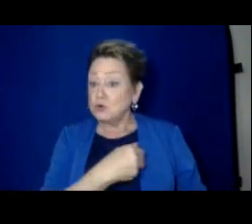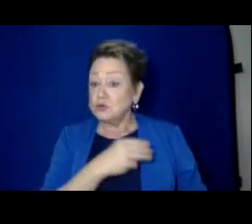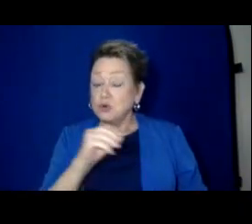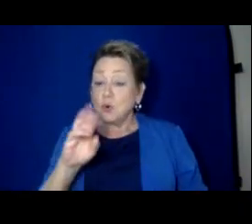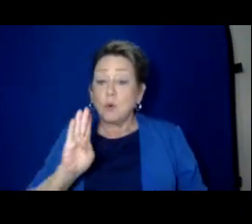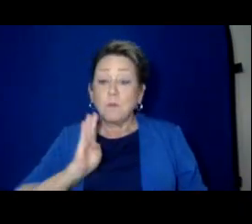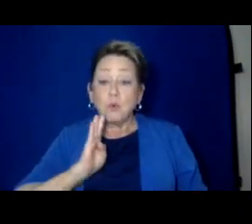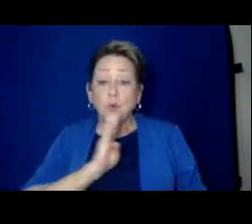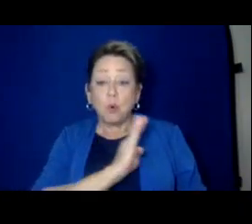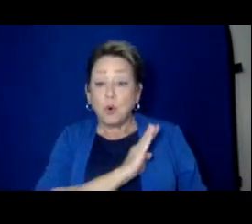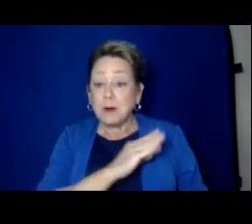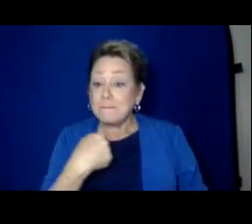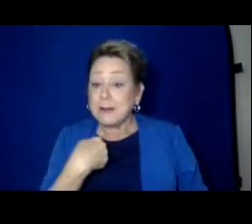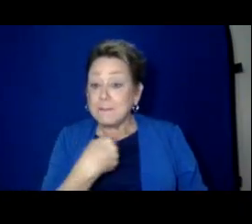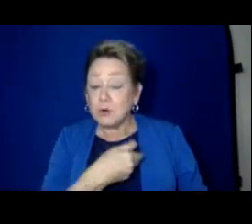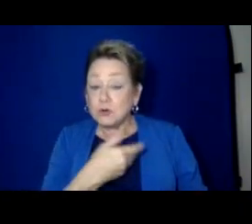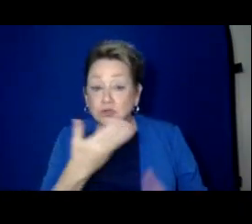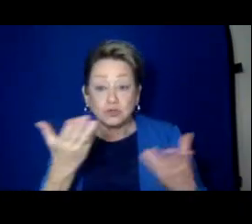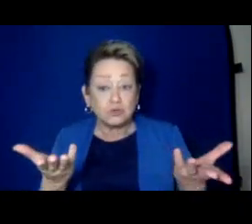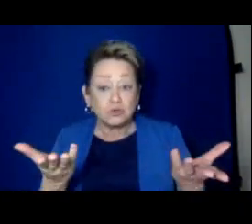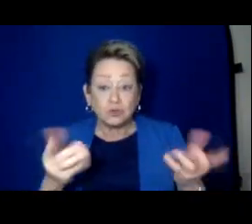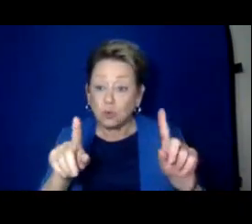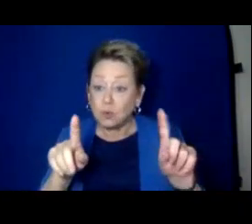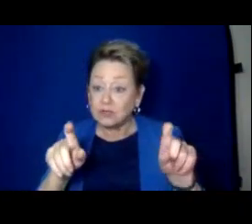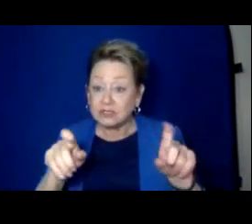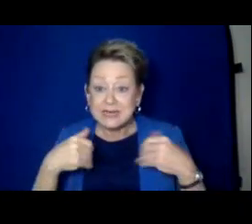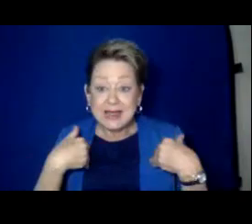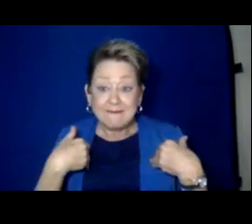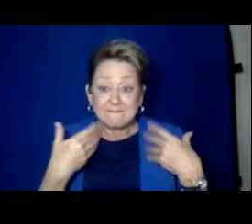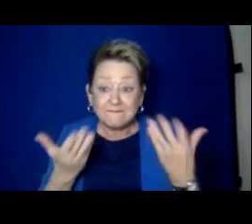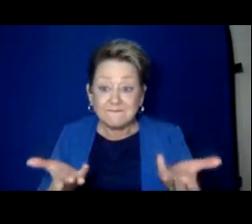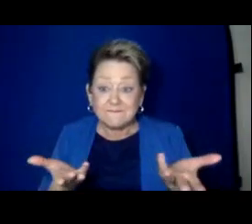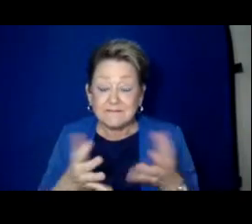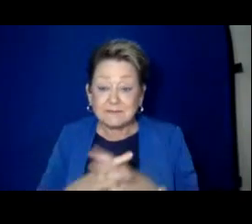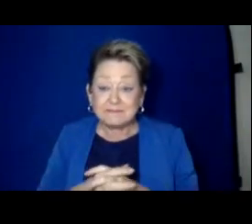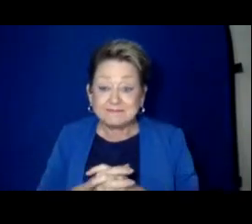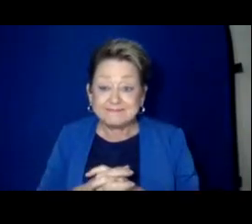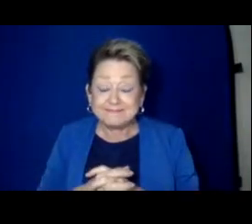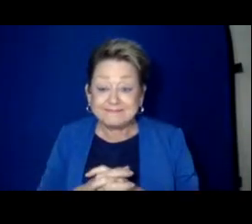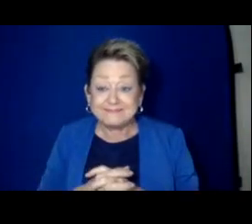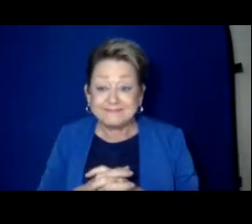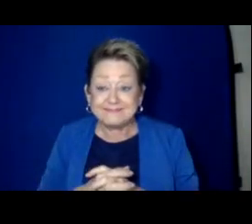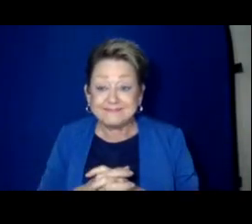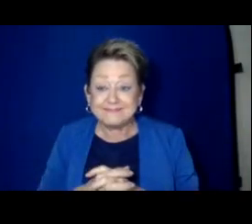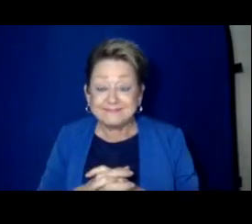Have any questions?